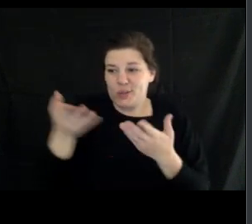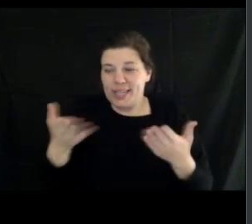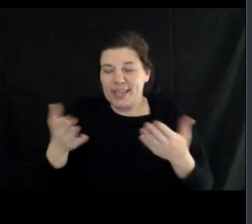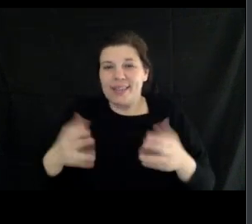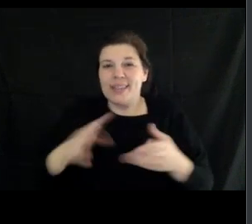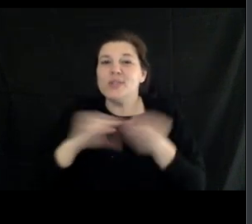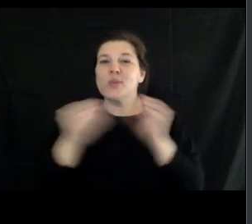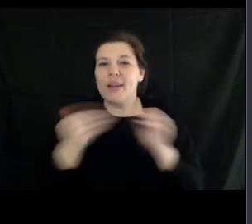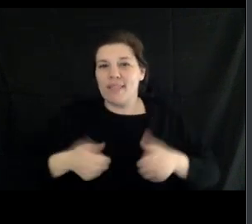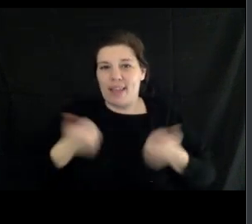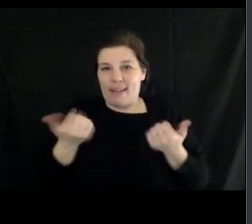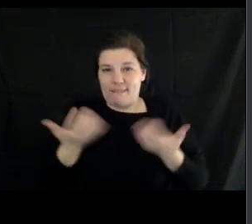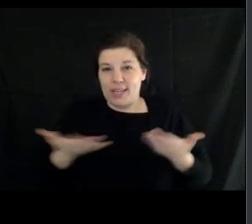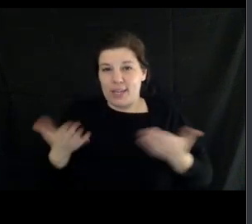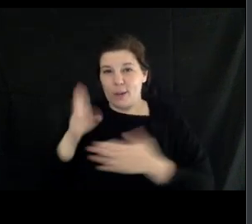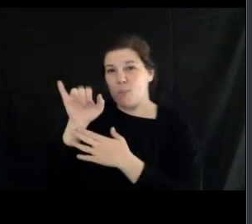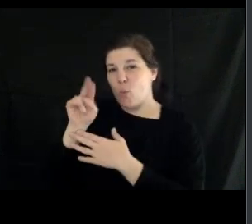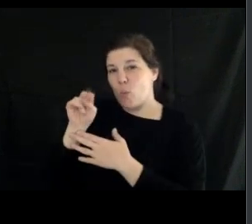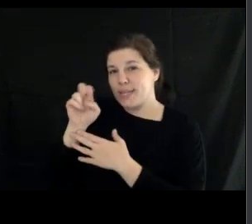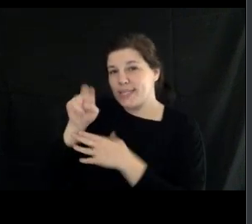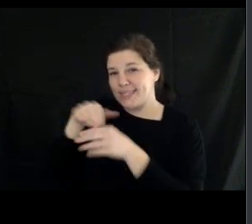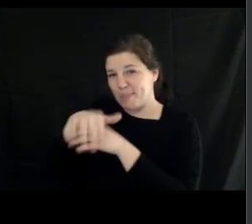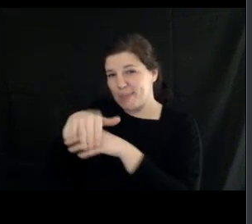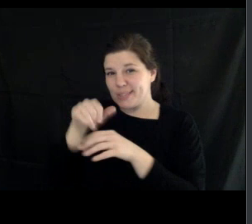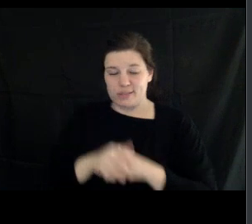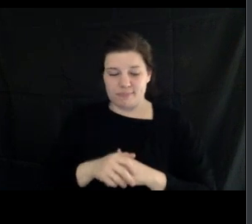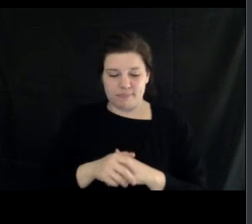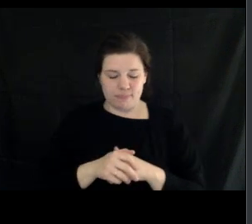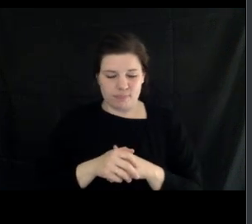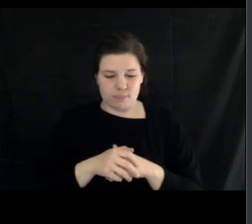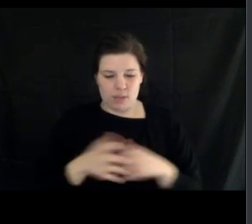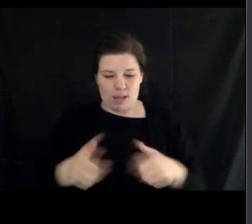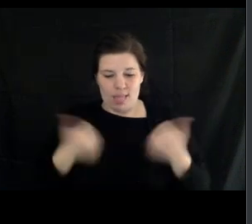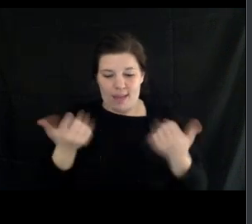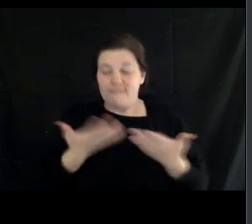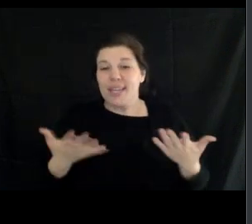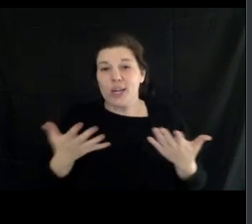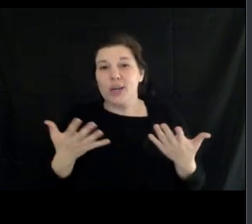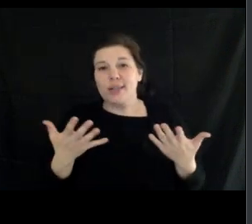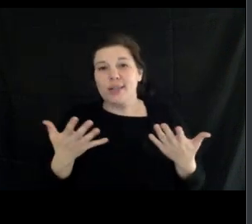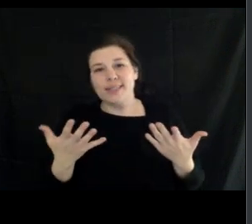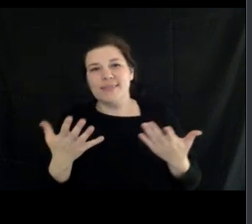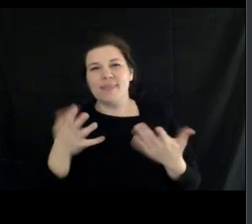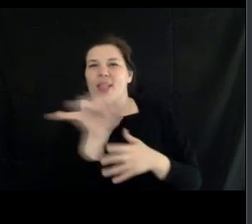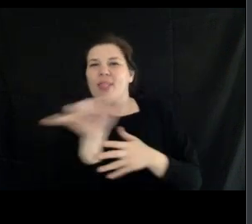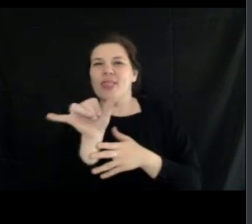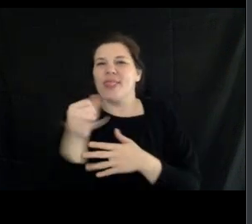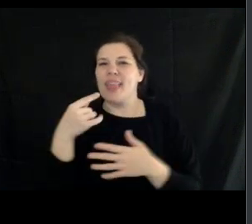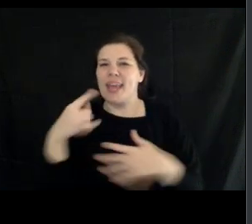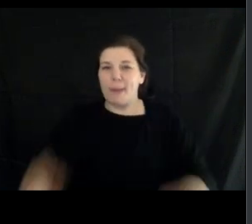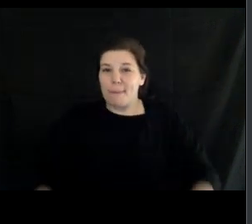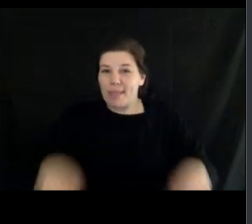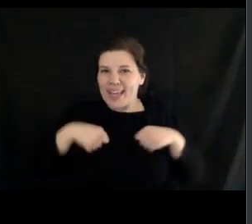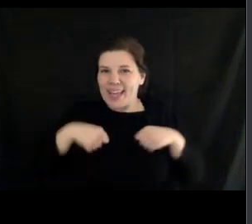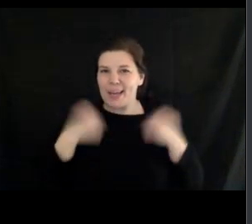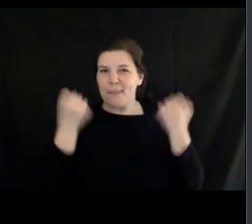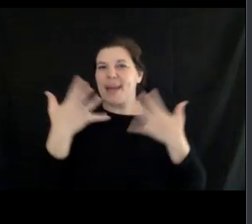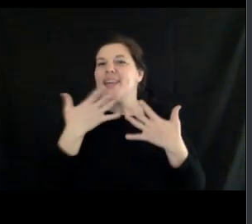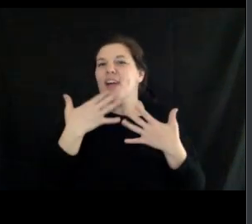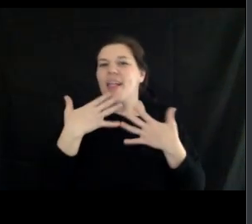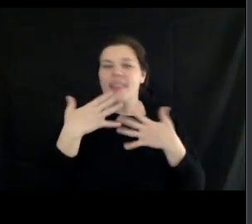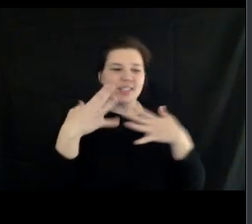Just as a tapestry is comprised of threads of many colors, It has taken the many people, places, and